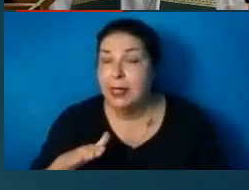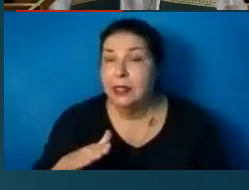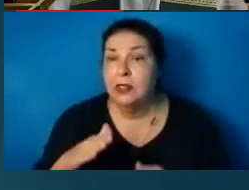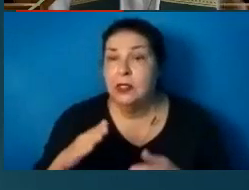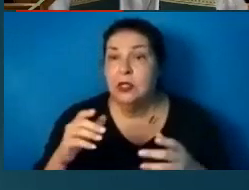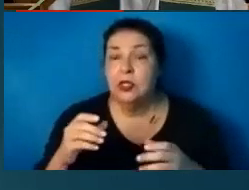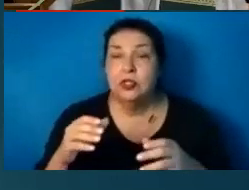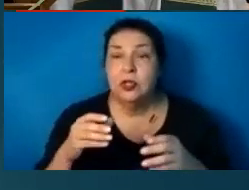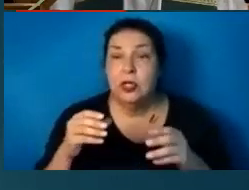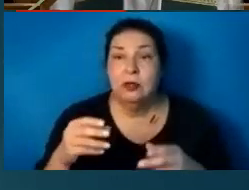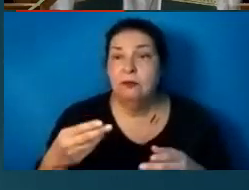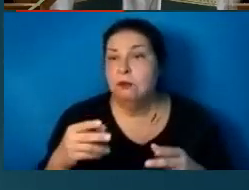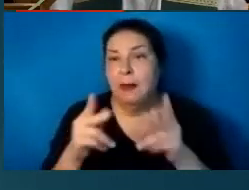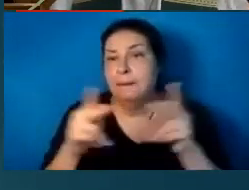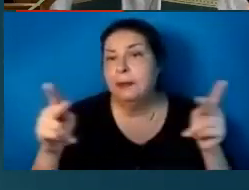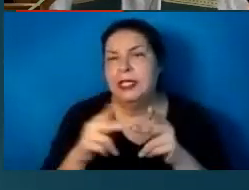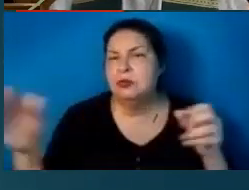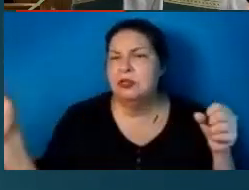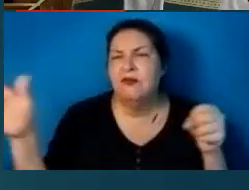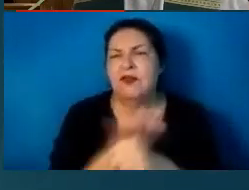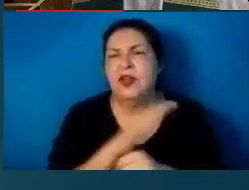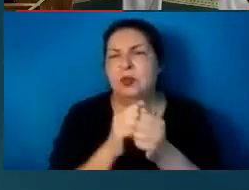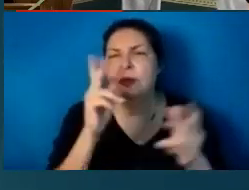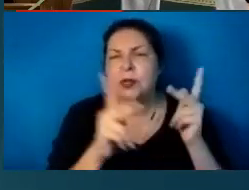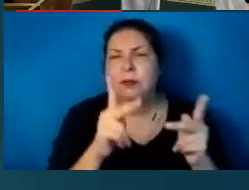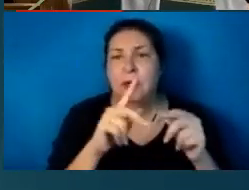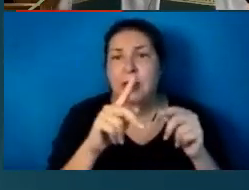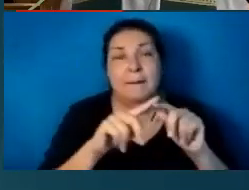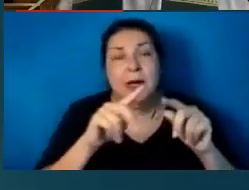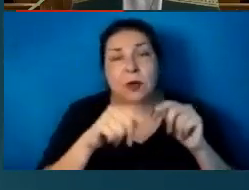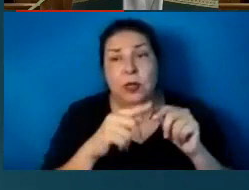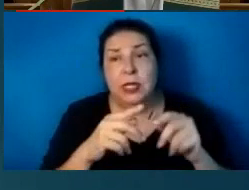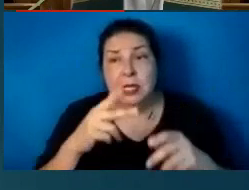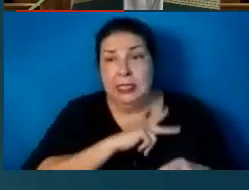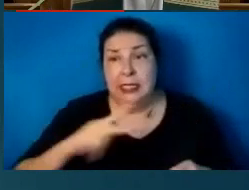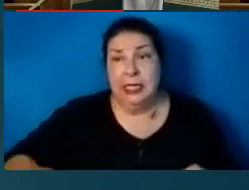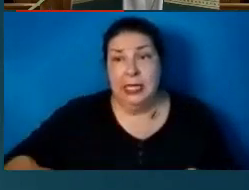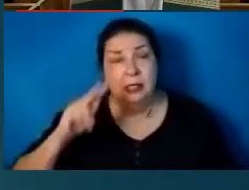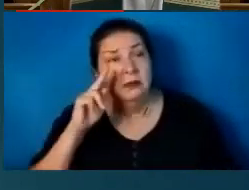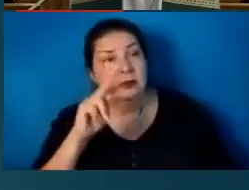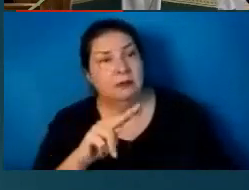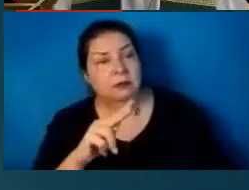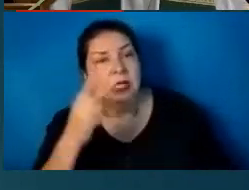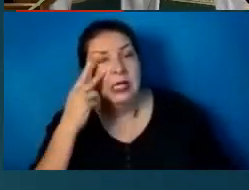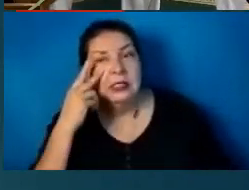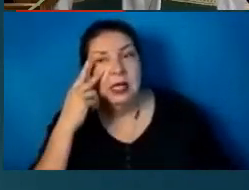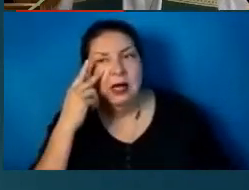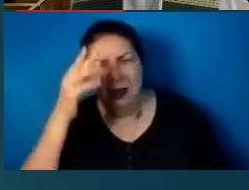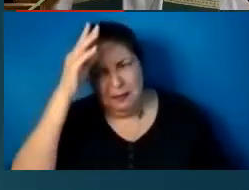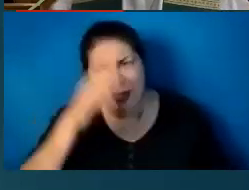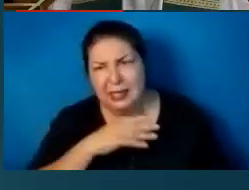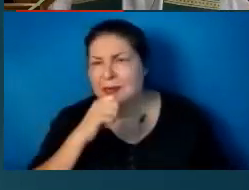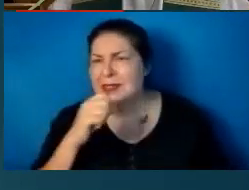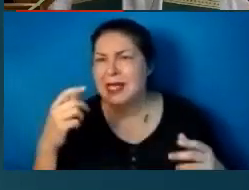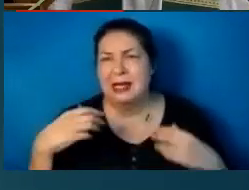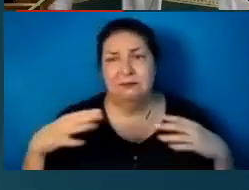was filled with guests. But when the king came in to look at the guests, he saw there a man who had no wedding garment. And he